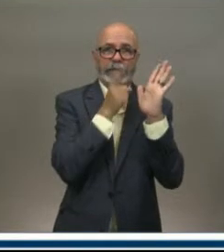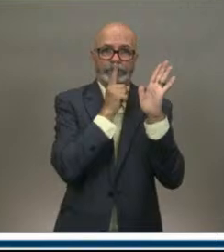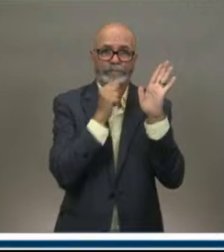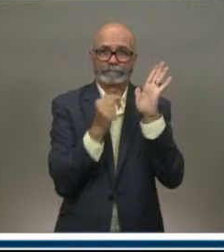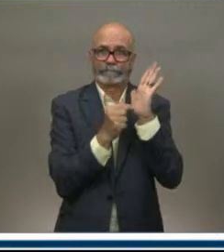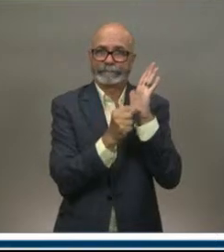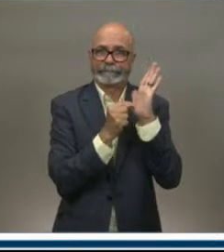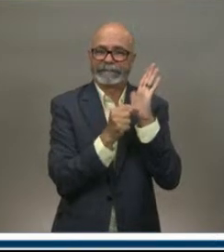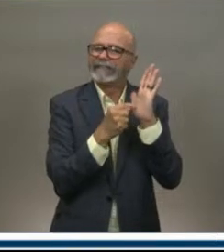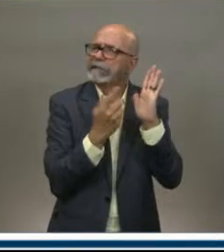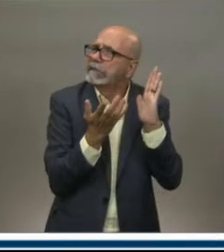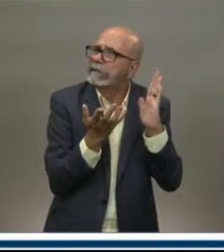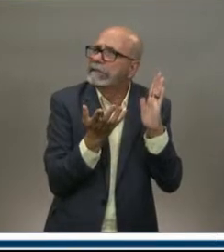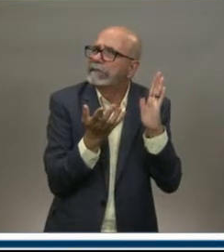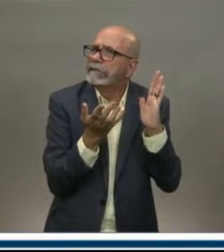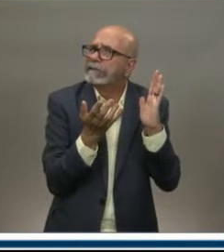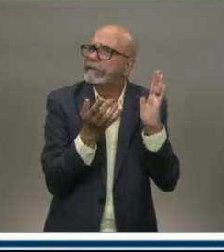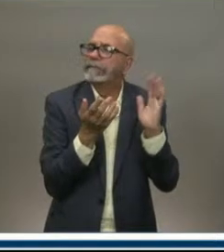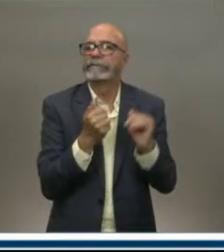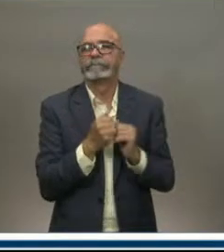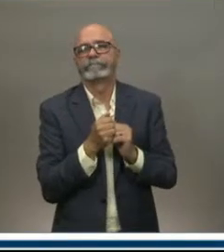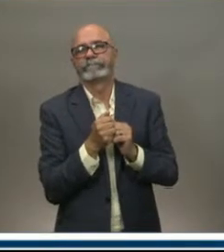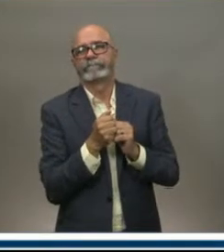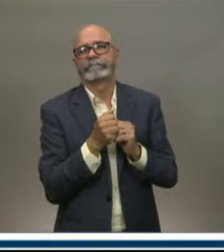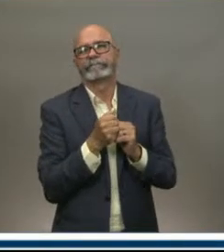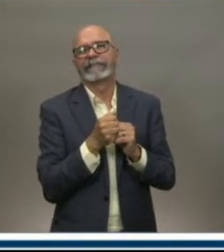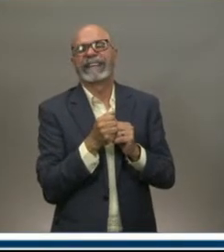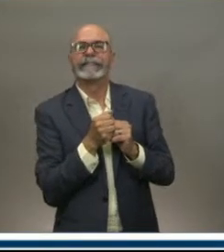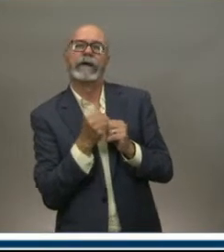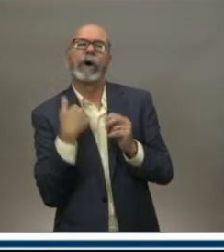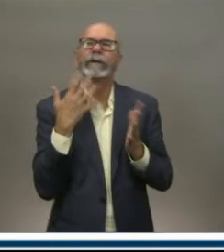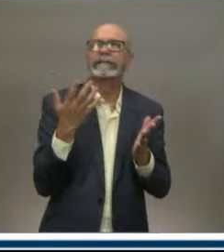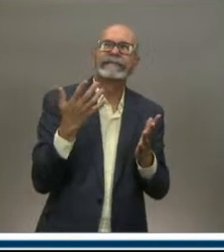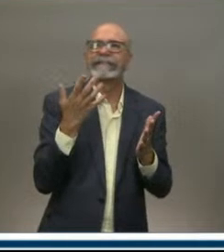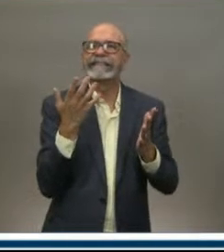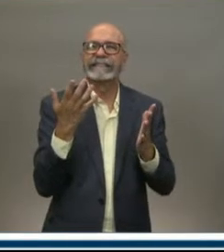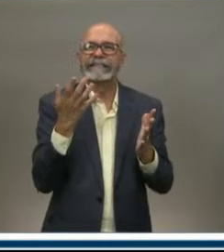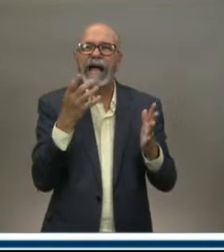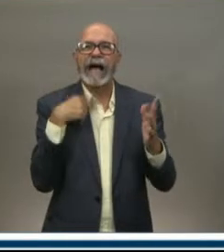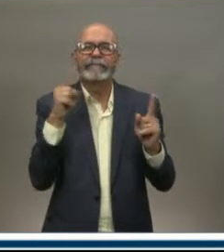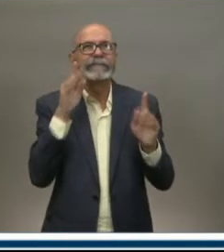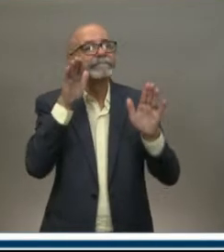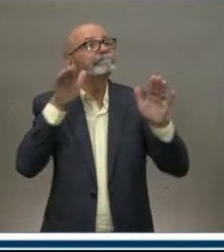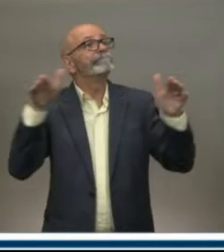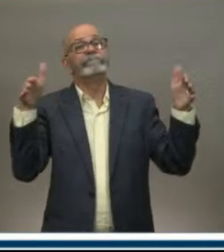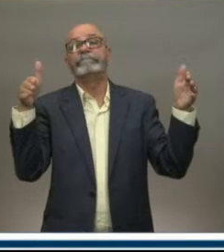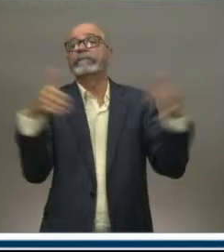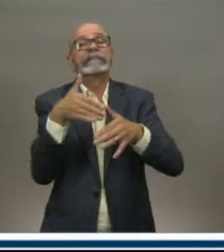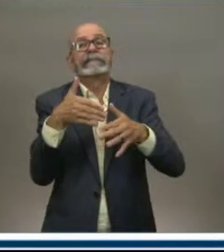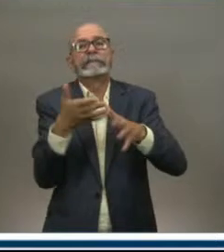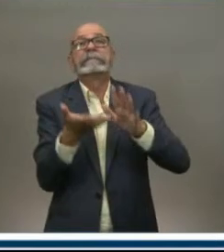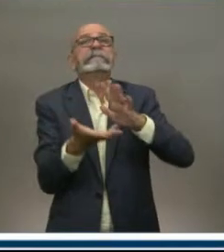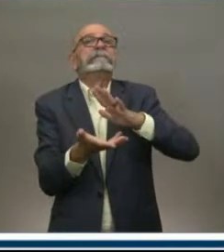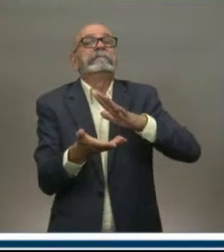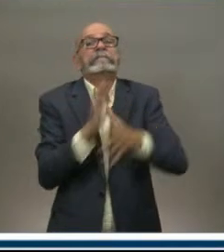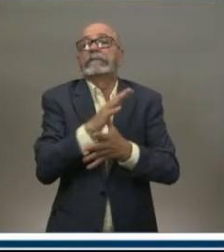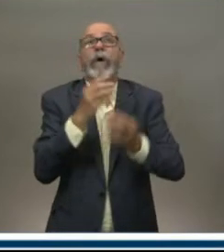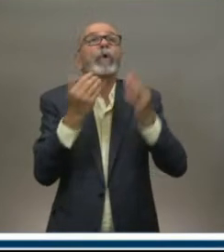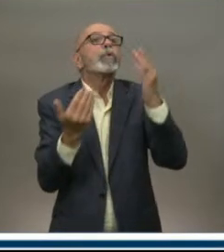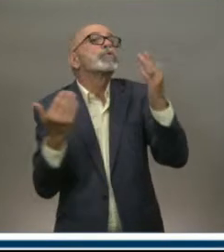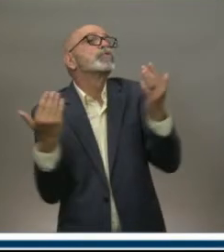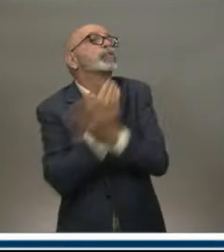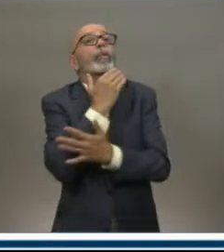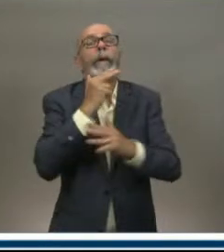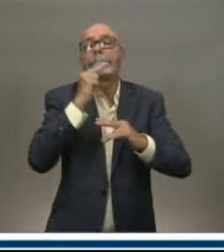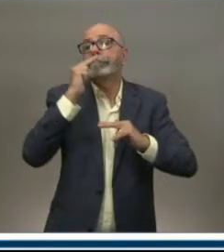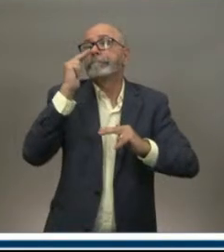and need to pursue. So we focused on continuing the path we're on for builds and rebuilds. We already